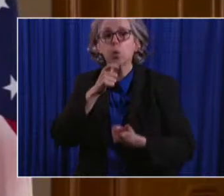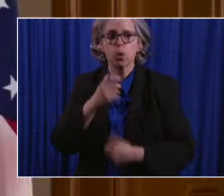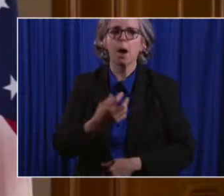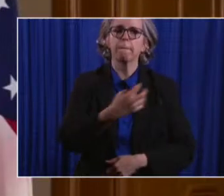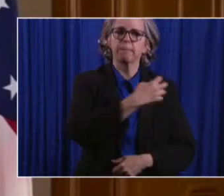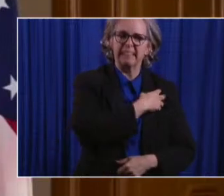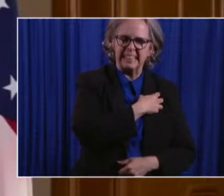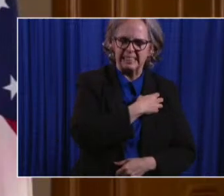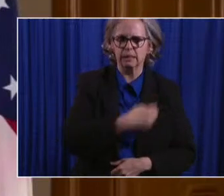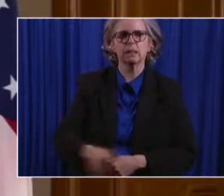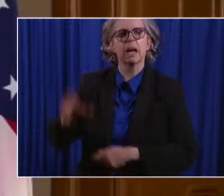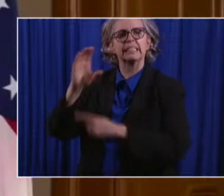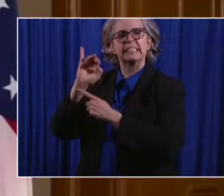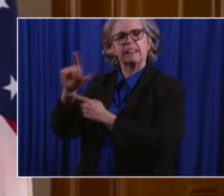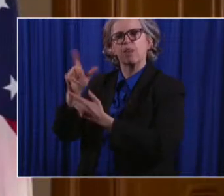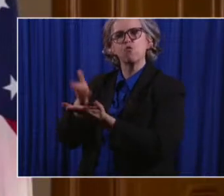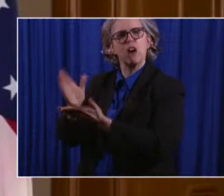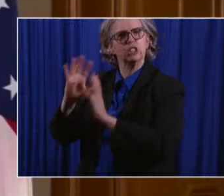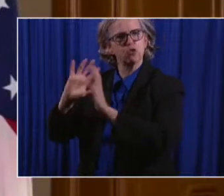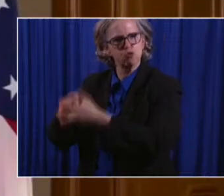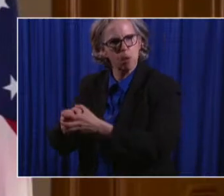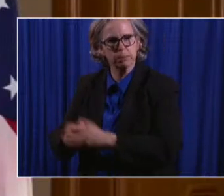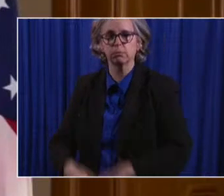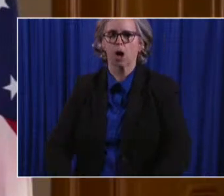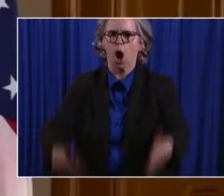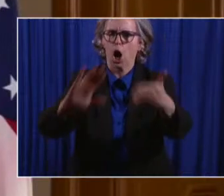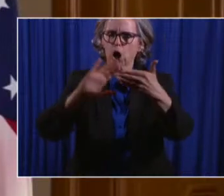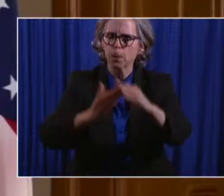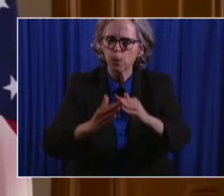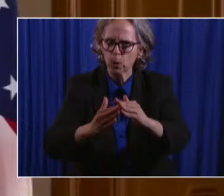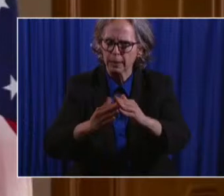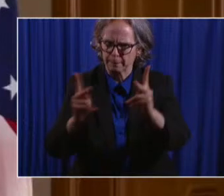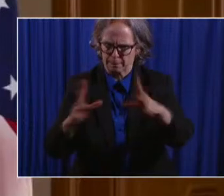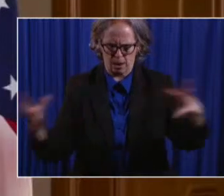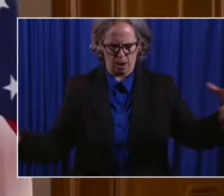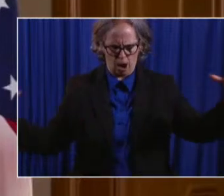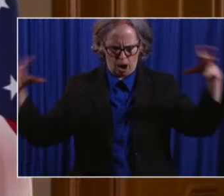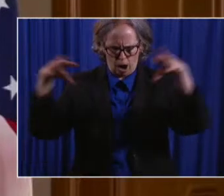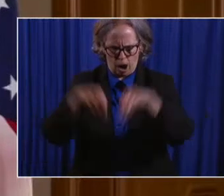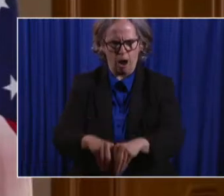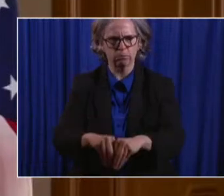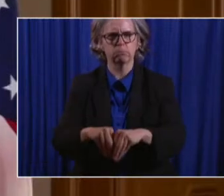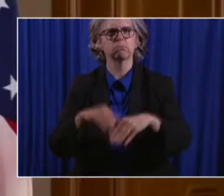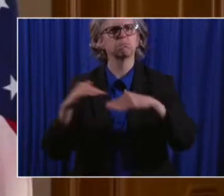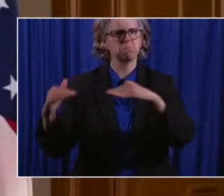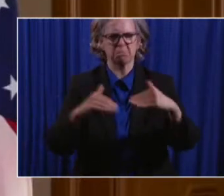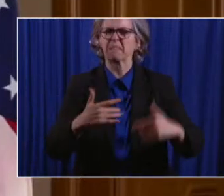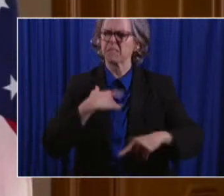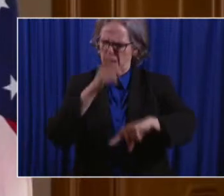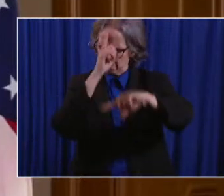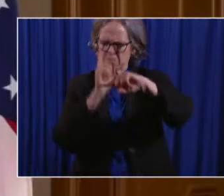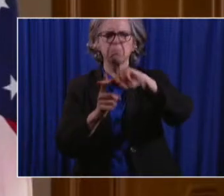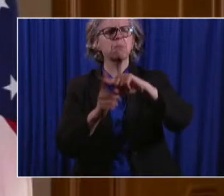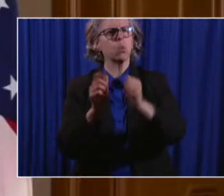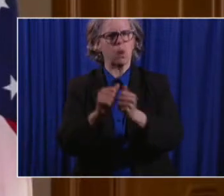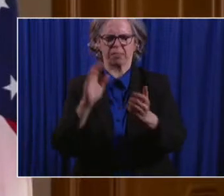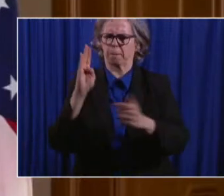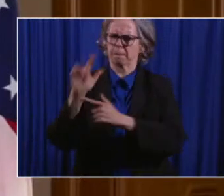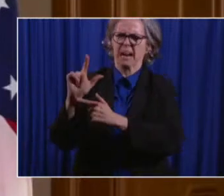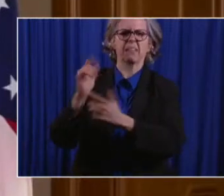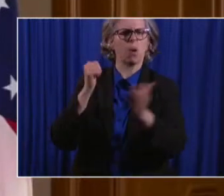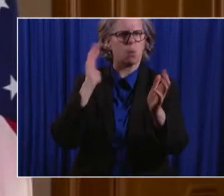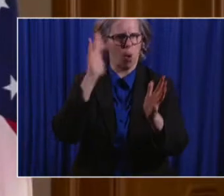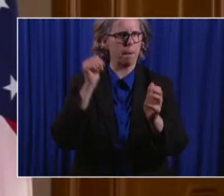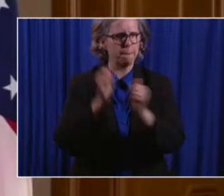community leaders. So I'm optimistic about this bill. Former Sheriff Phil Plummer from